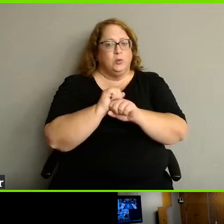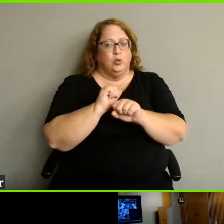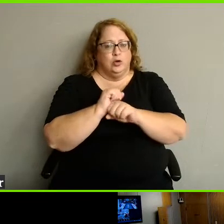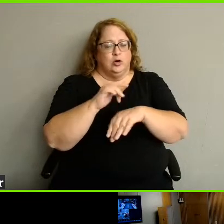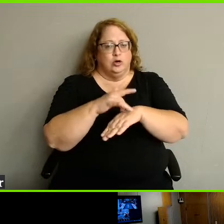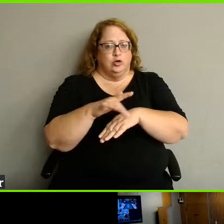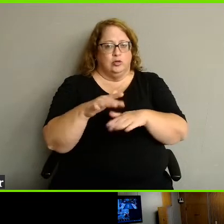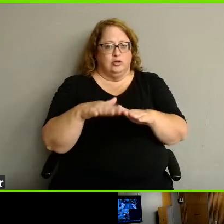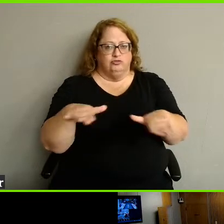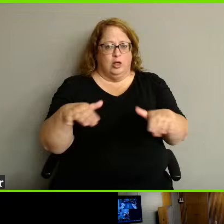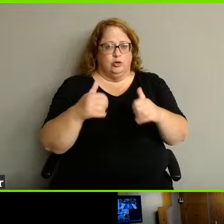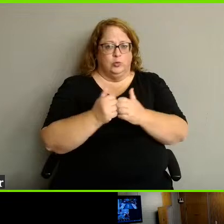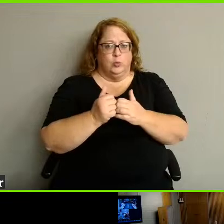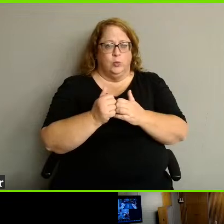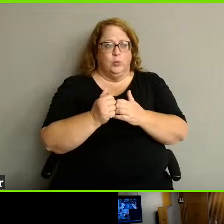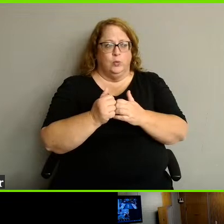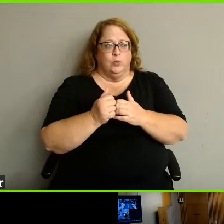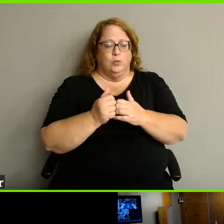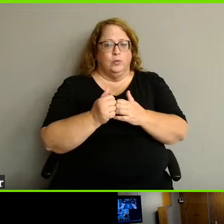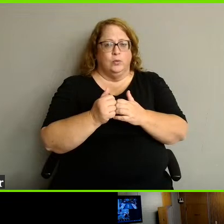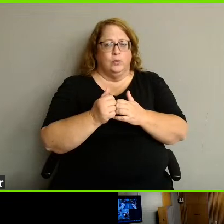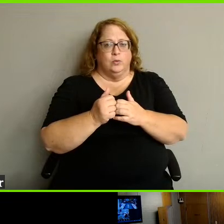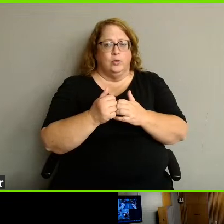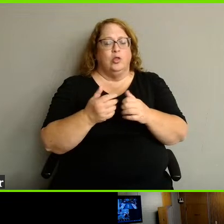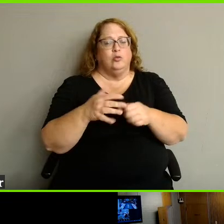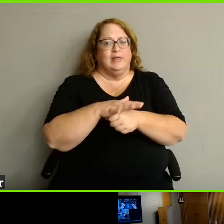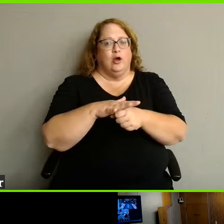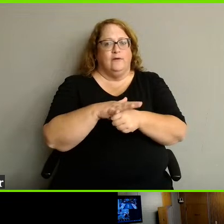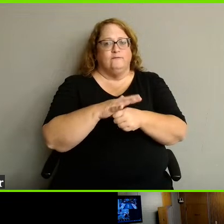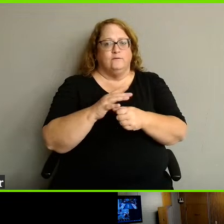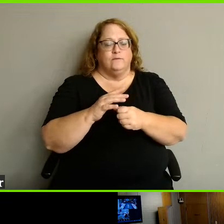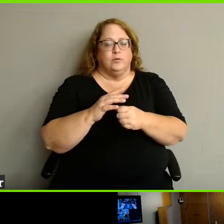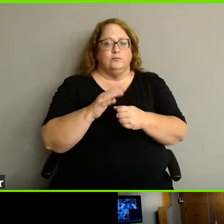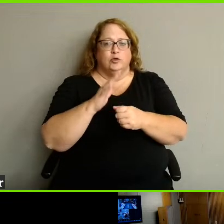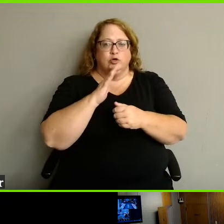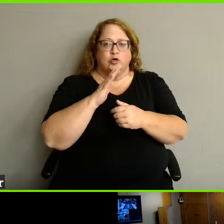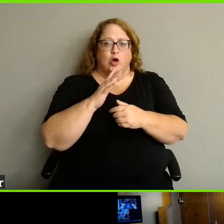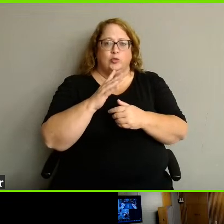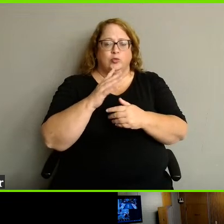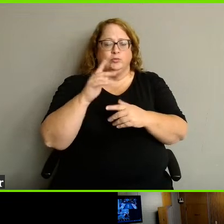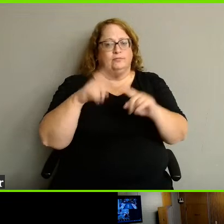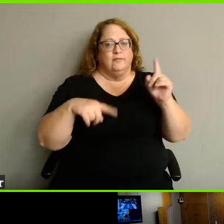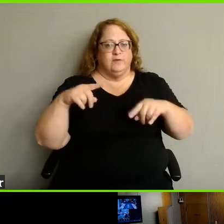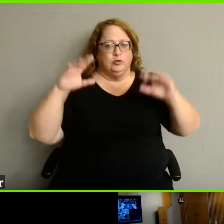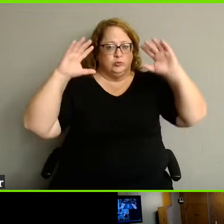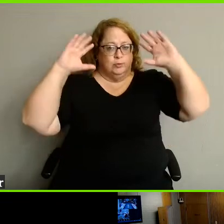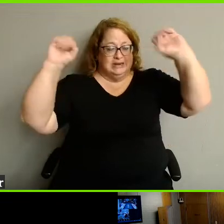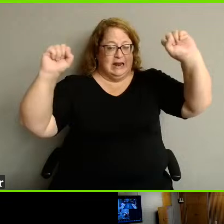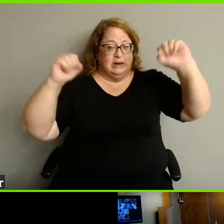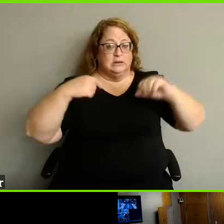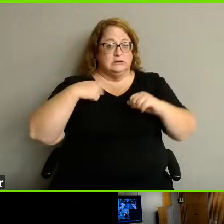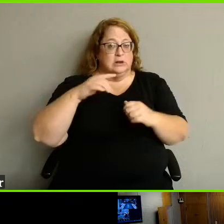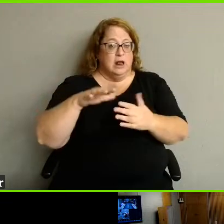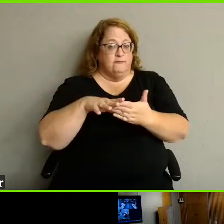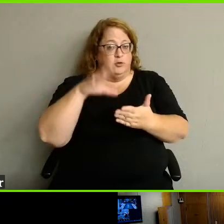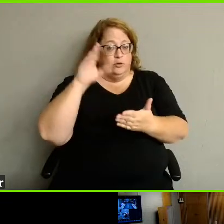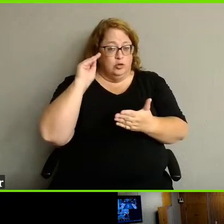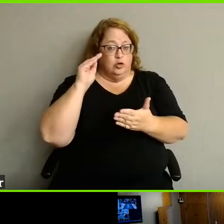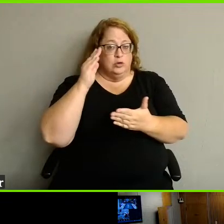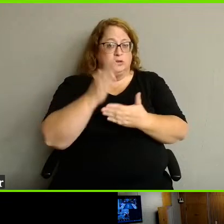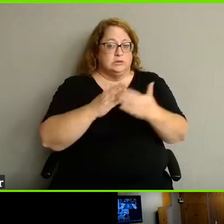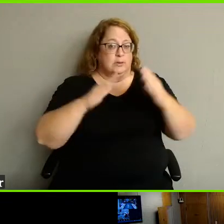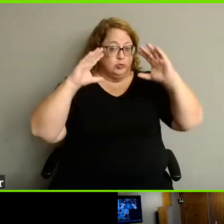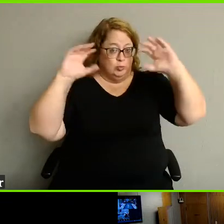on early childhood throughout the area for a while. I've talked to superintendents, and I have found